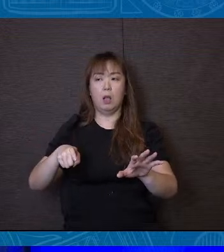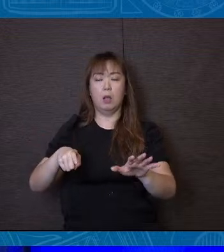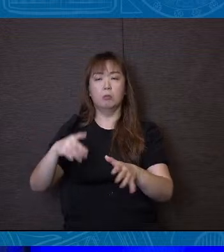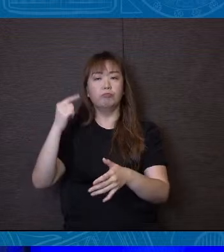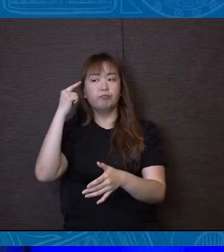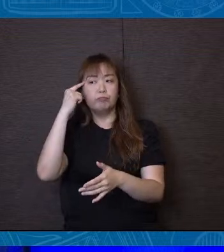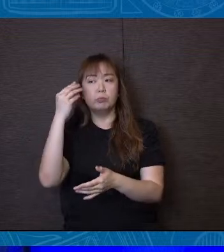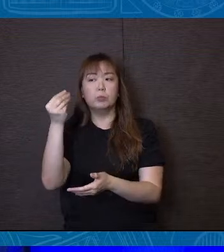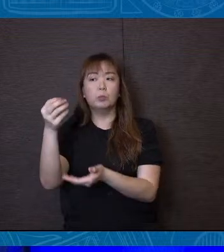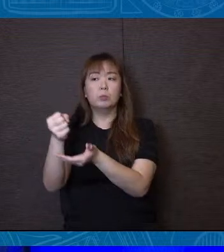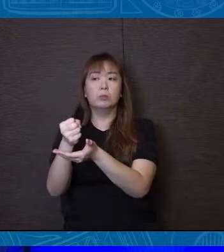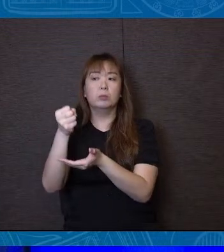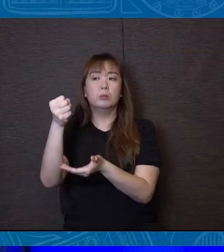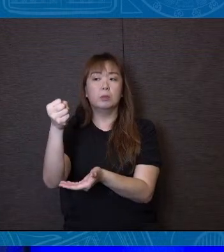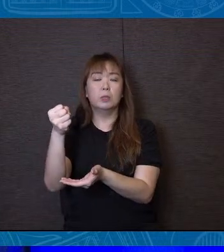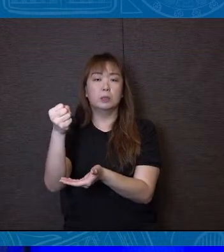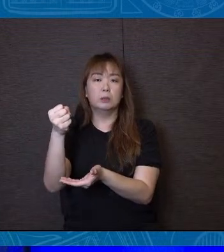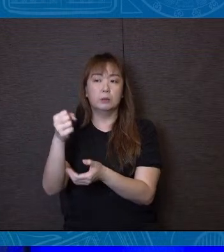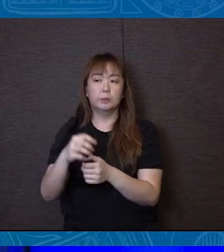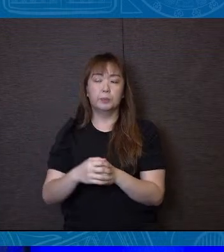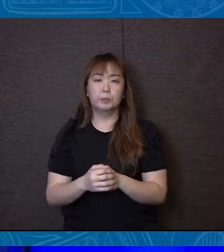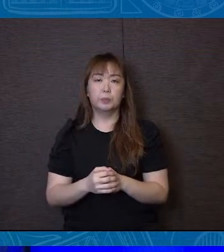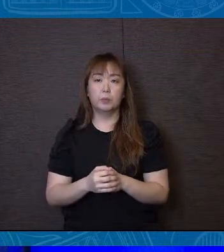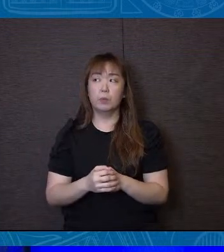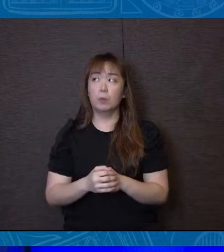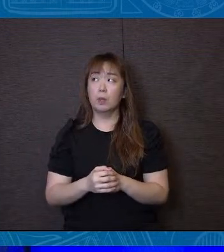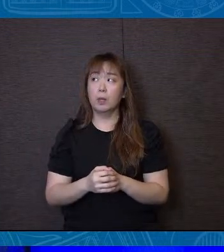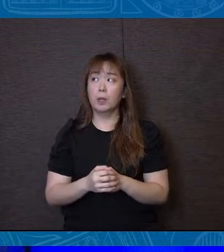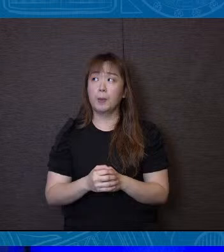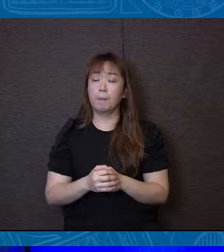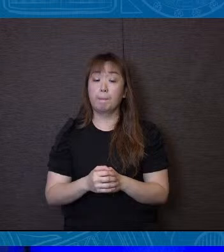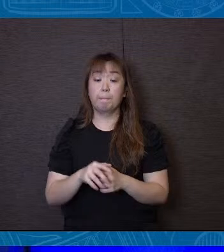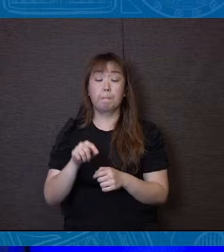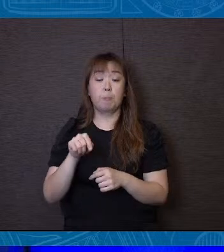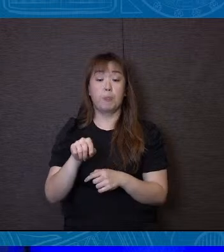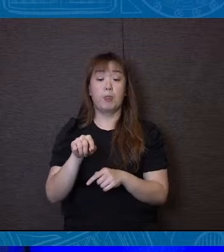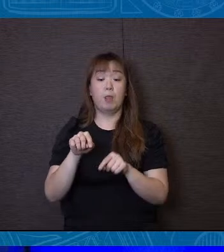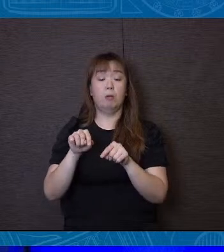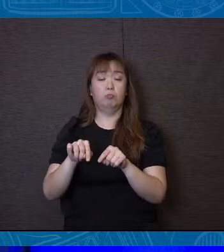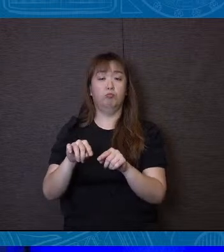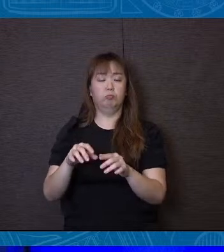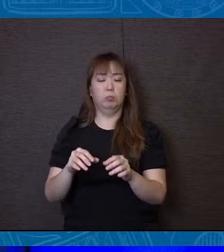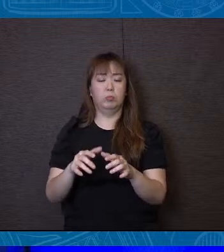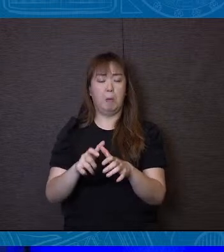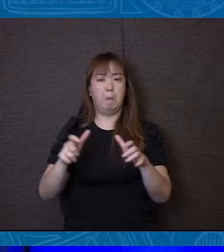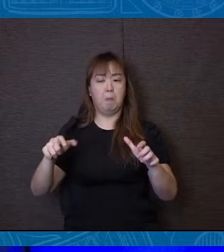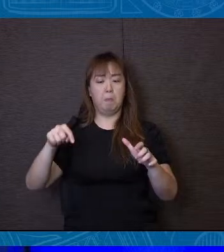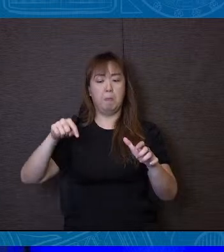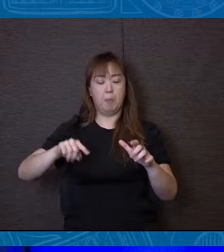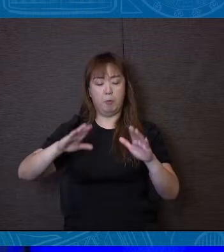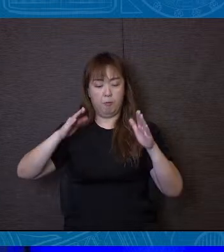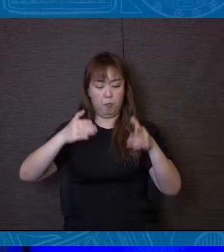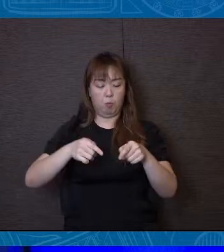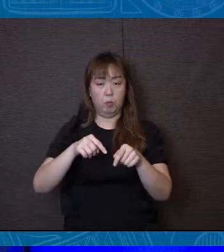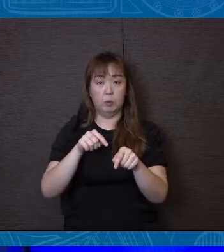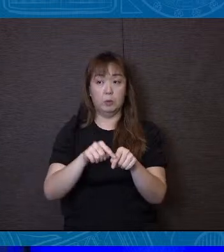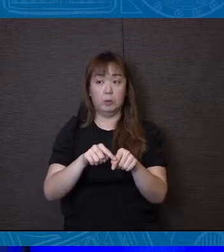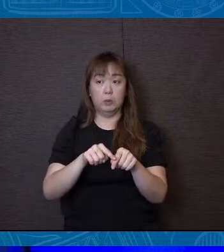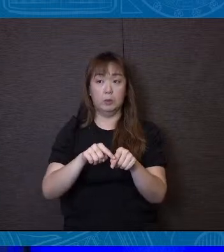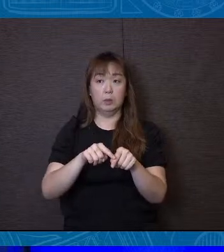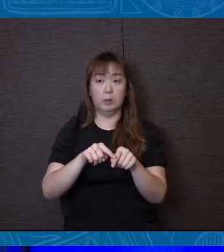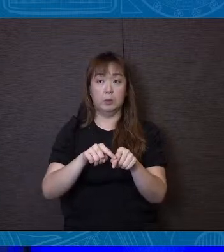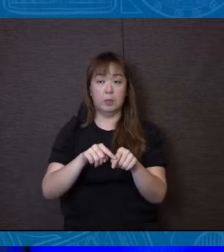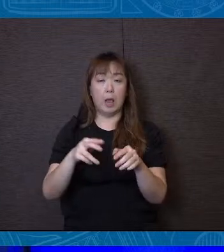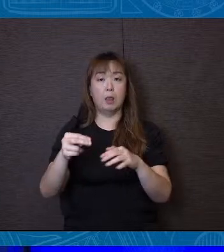of the solution. The NETP is one of our bigger product on the policy level. That is, NETP stands for National